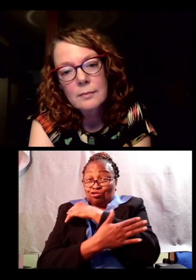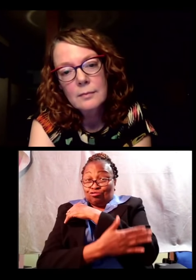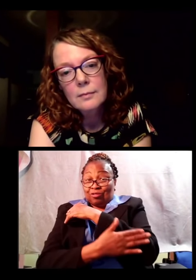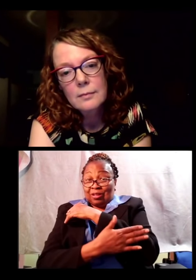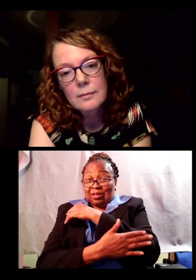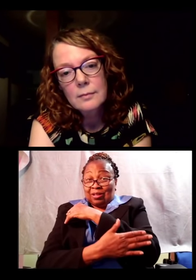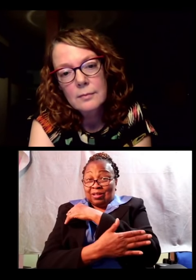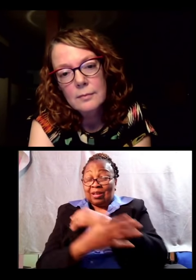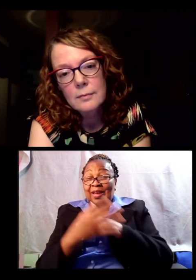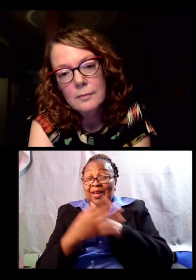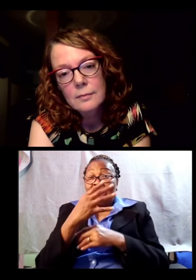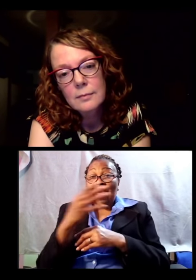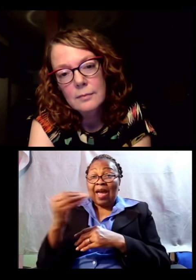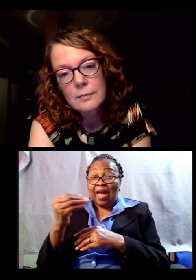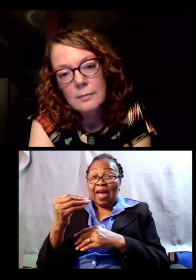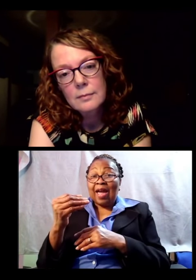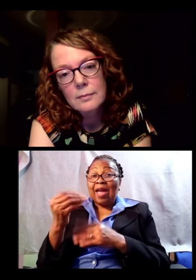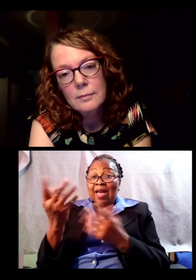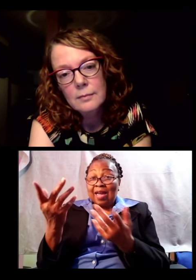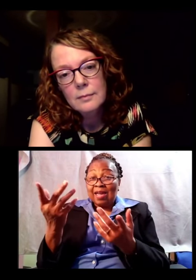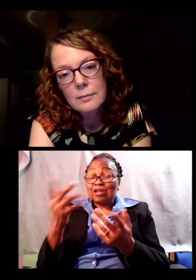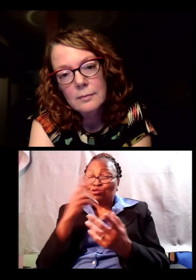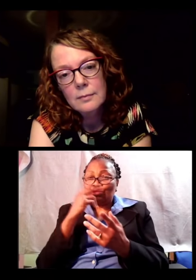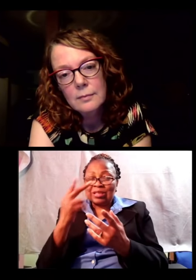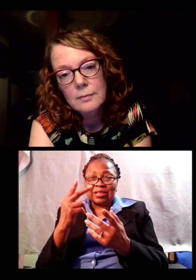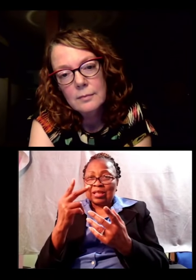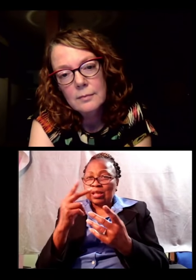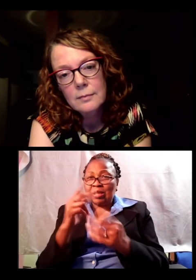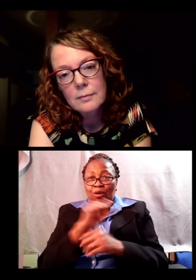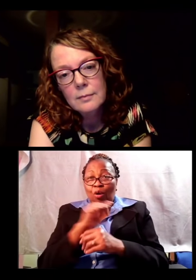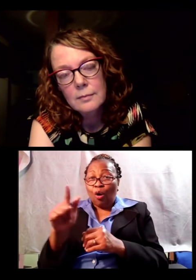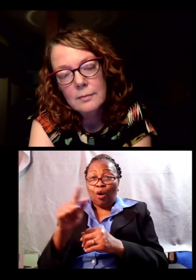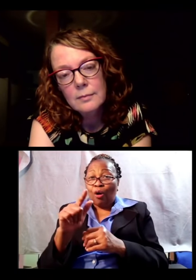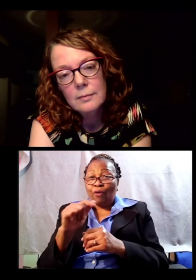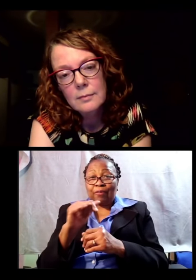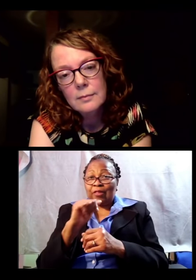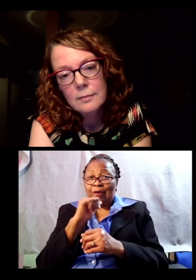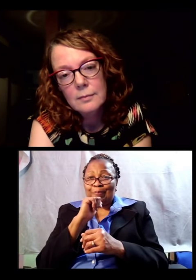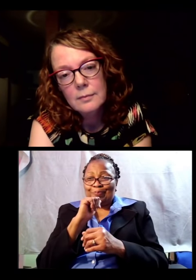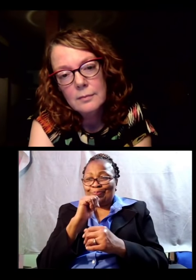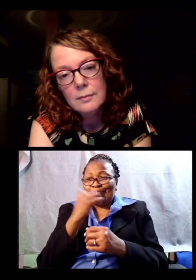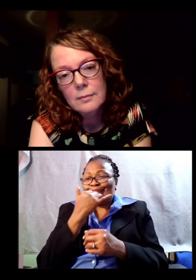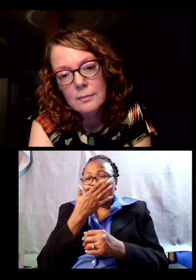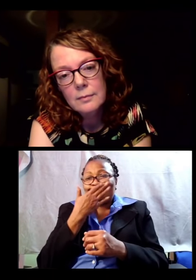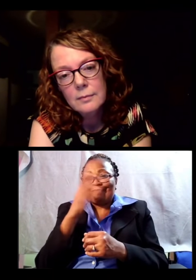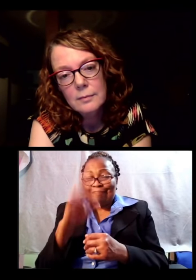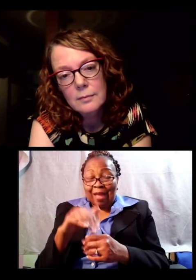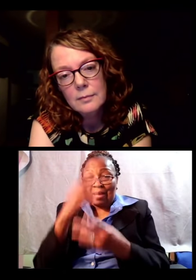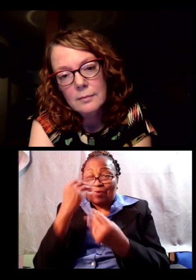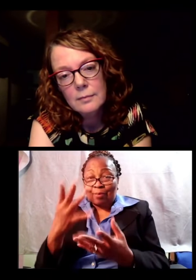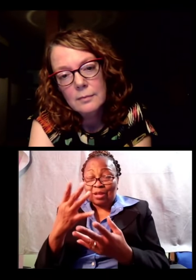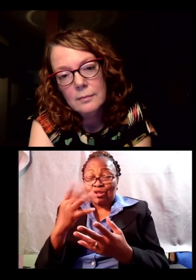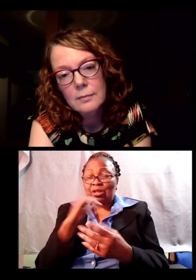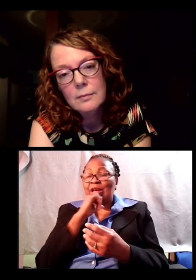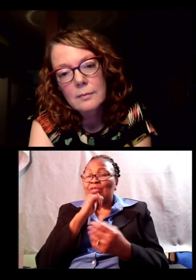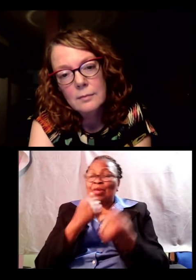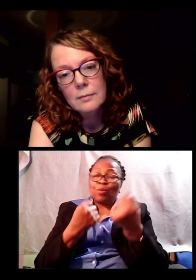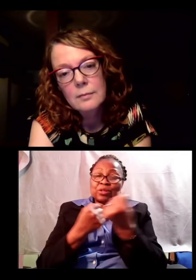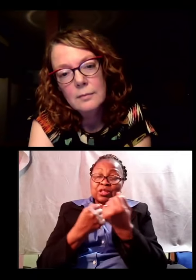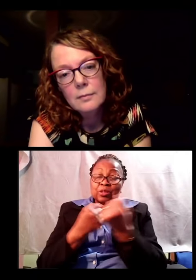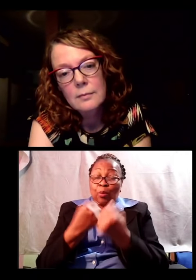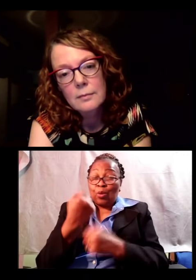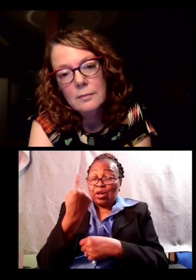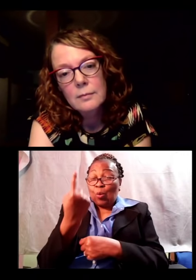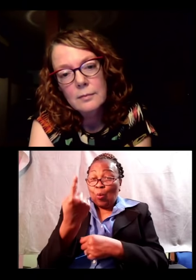and Russian disinformation. They weren't necessarily supporting one candidate and